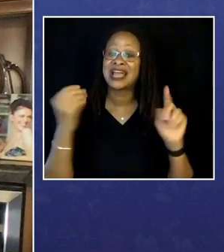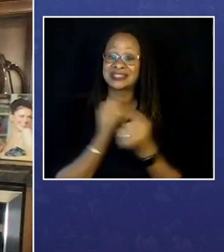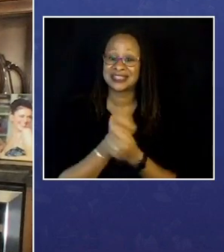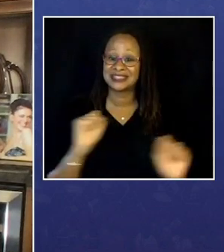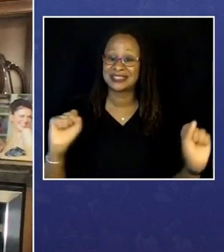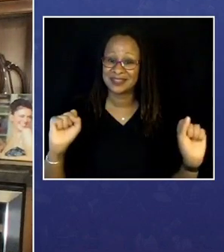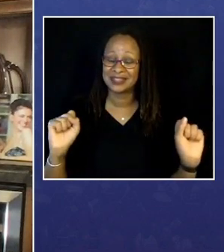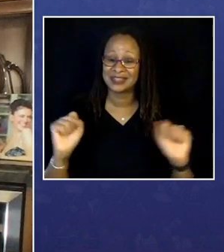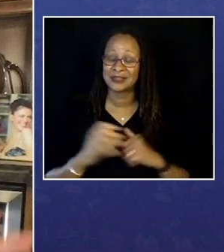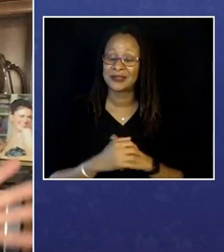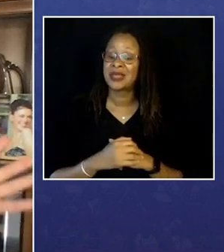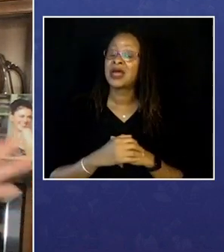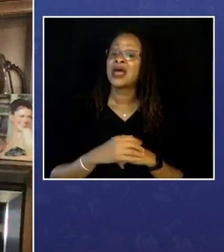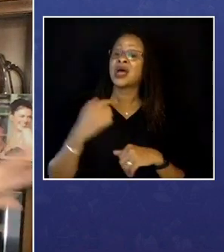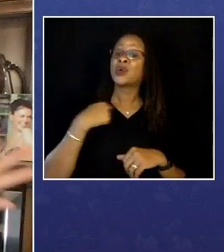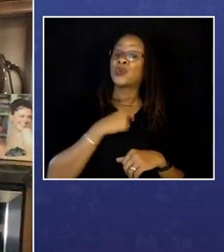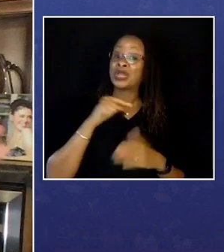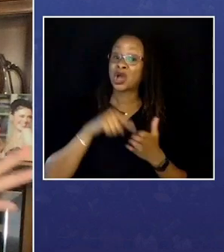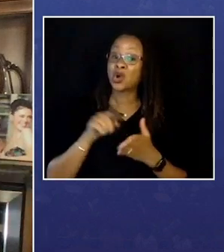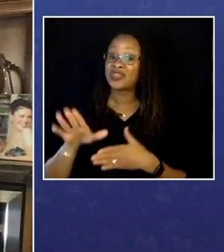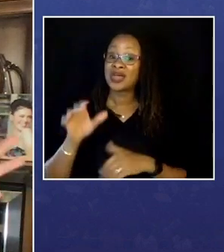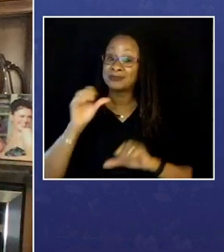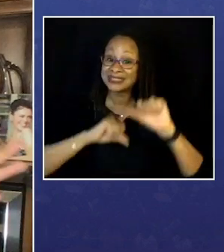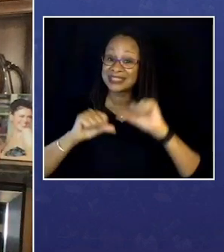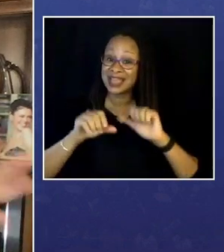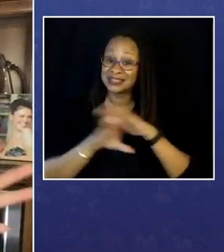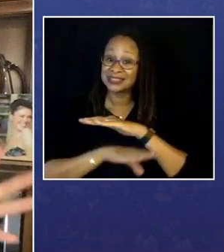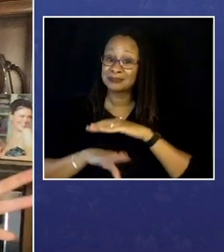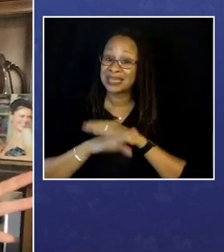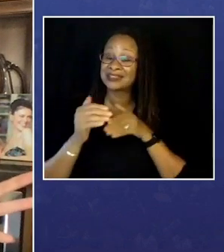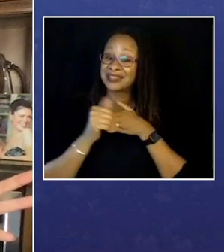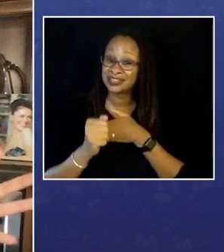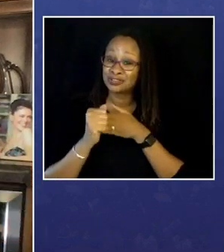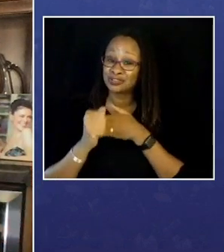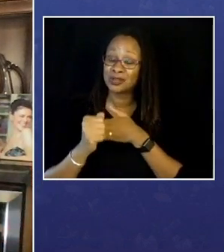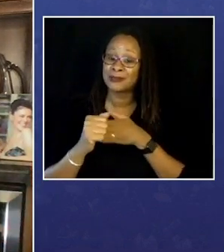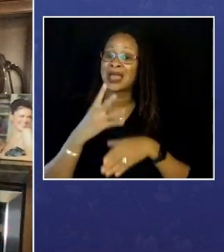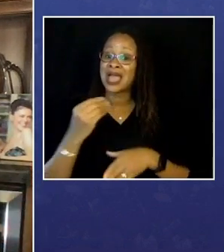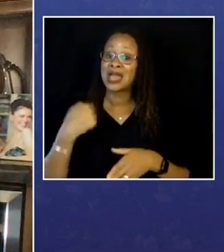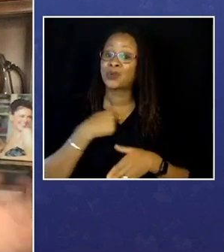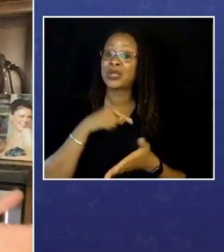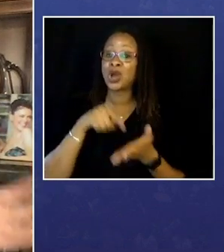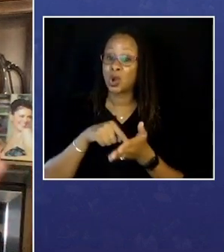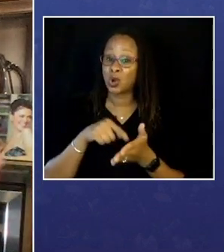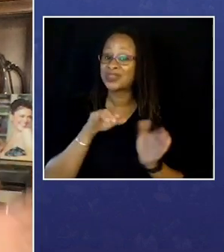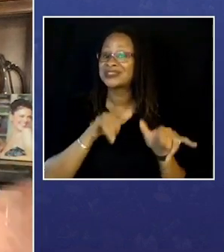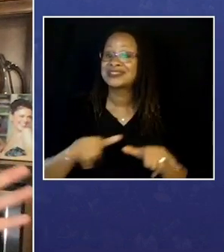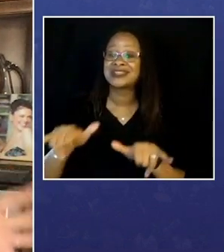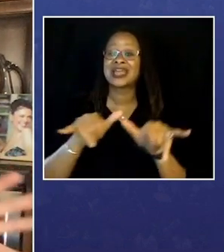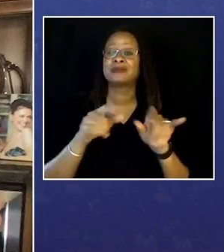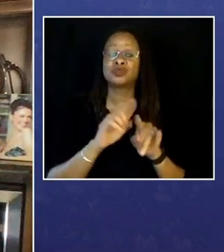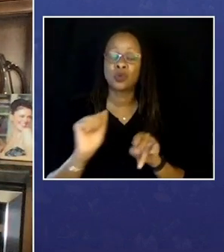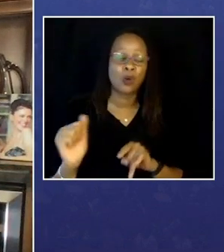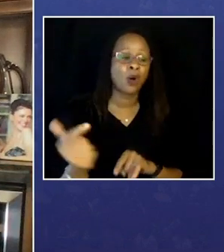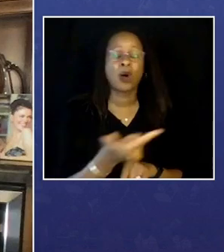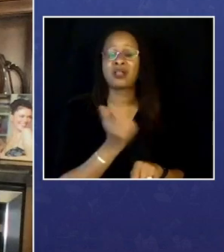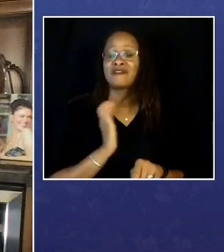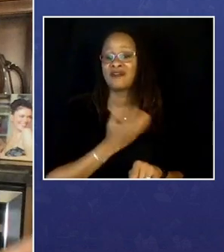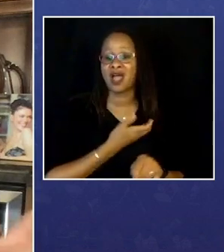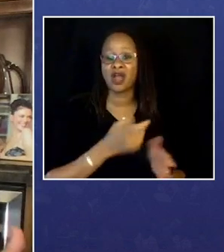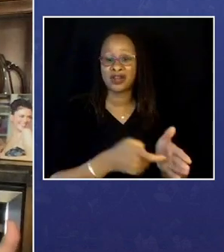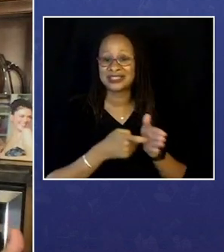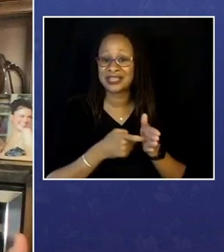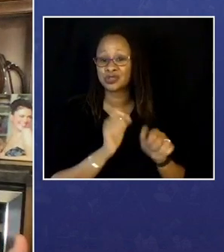safely. We owe them science-based leadership. And we owe the same to all the essential